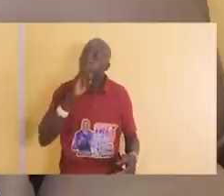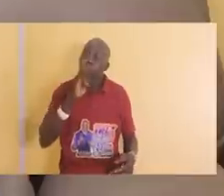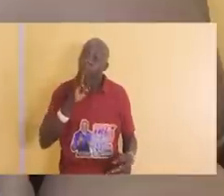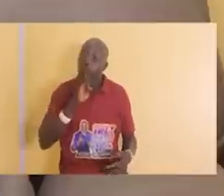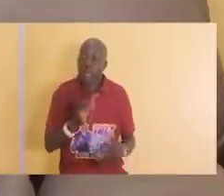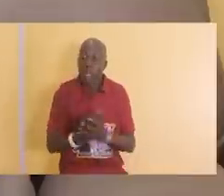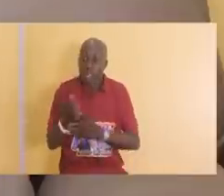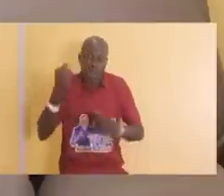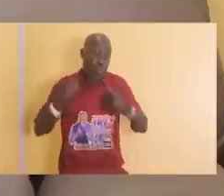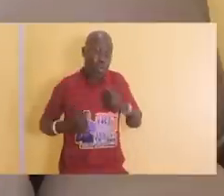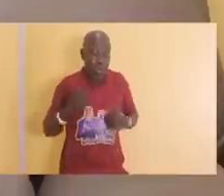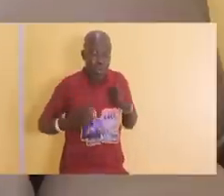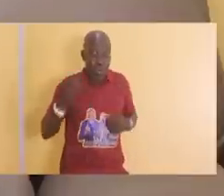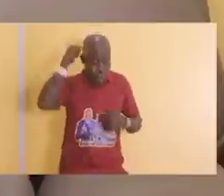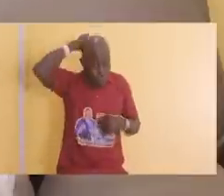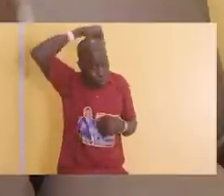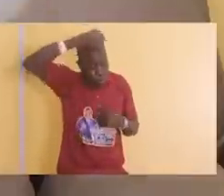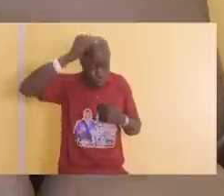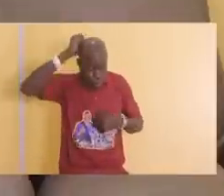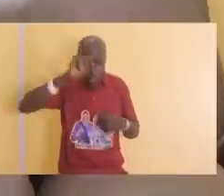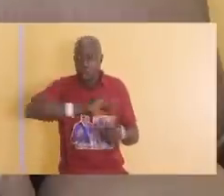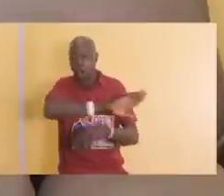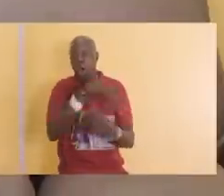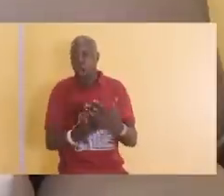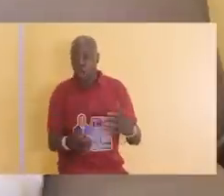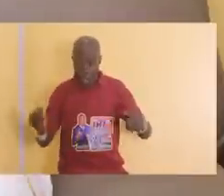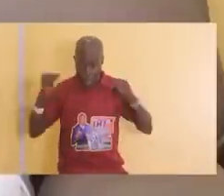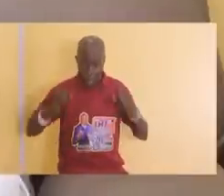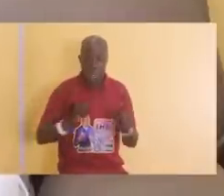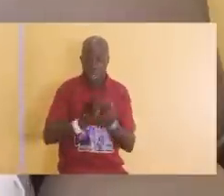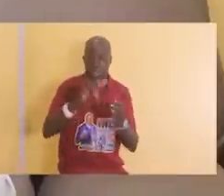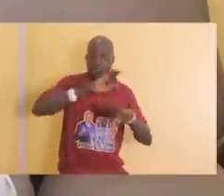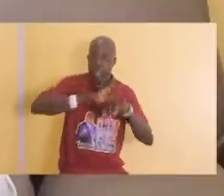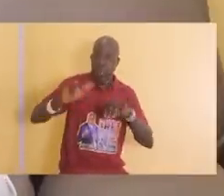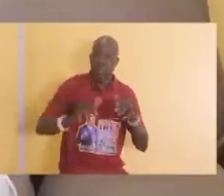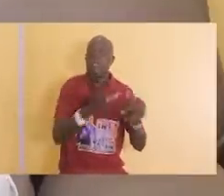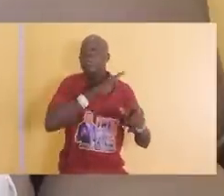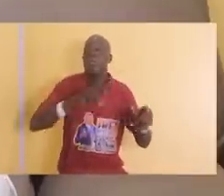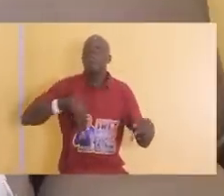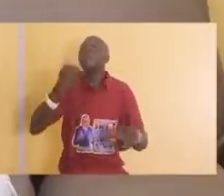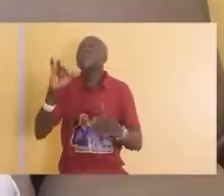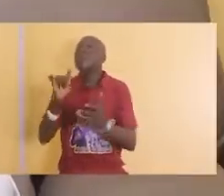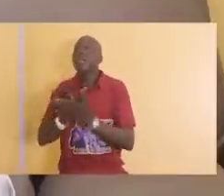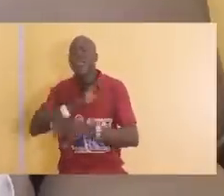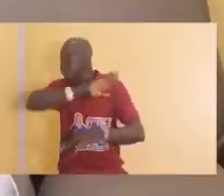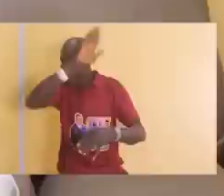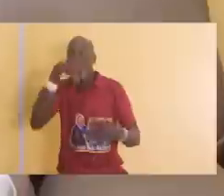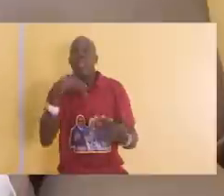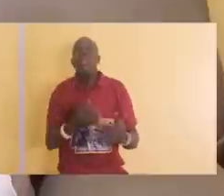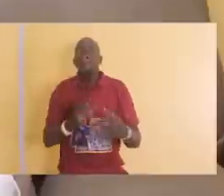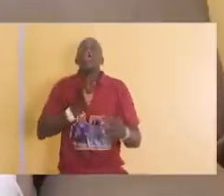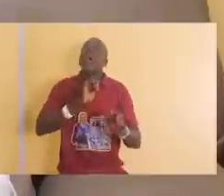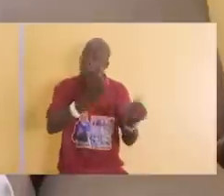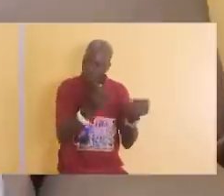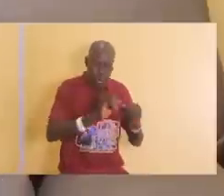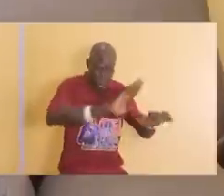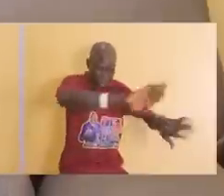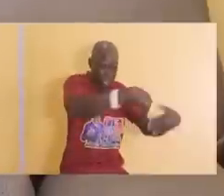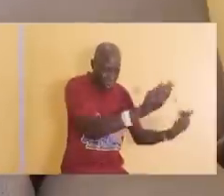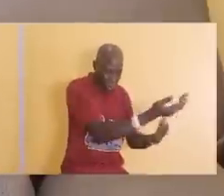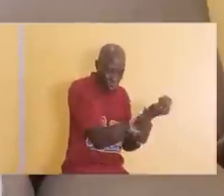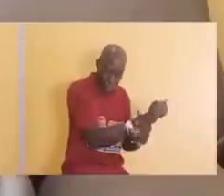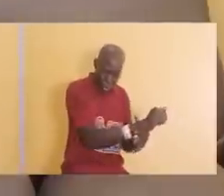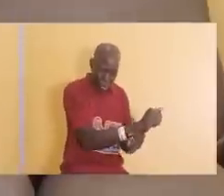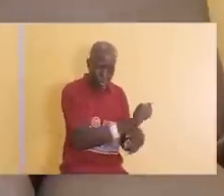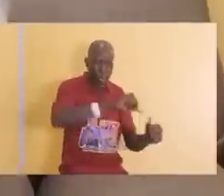one water. And you base it from your head. All the forces will be paid. The Lord that says, isn't the same? The Lord that I should